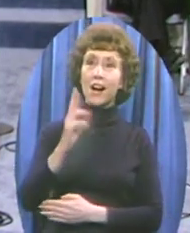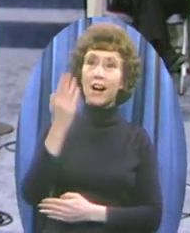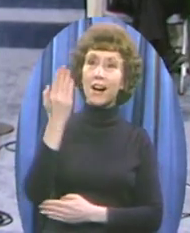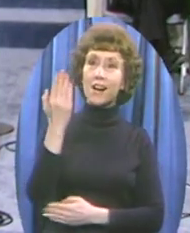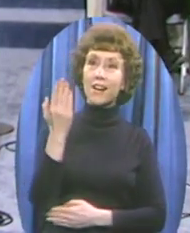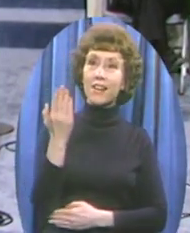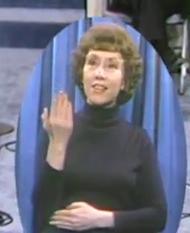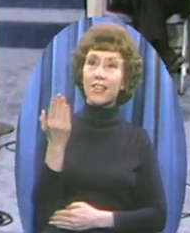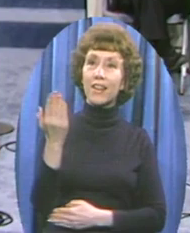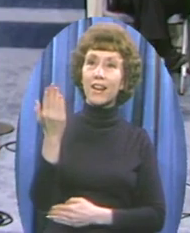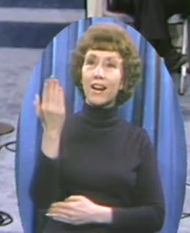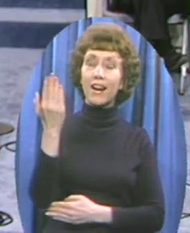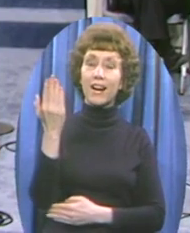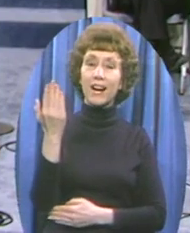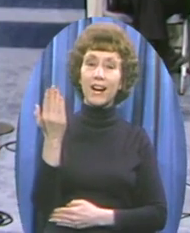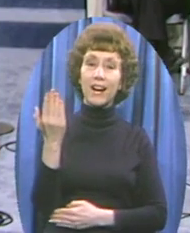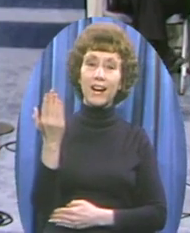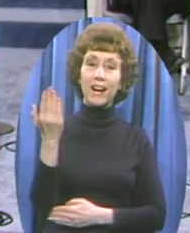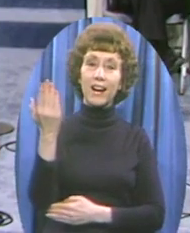Savior art